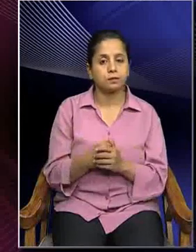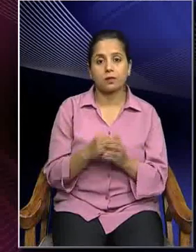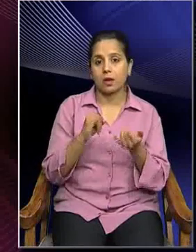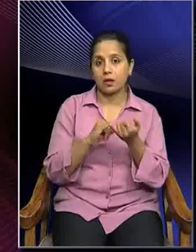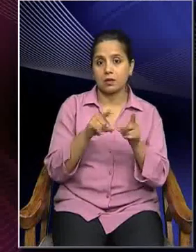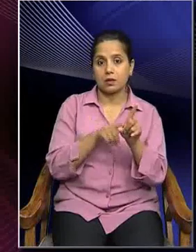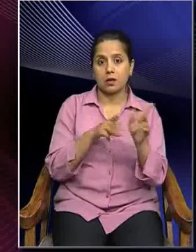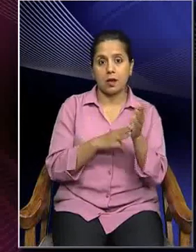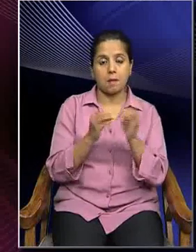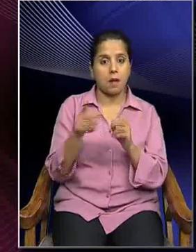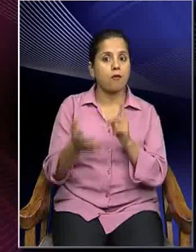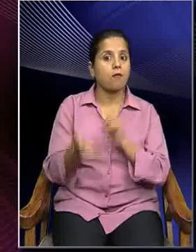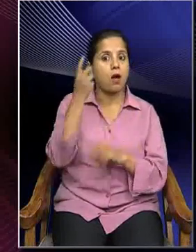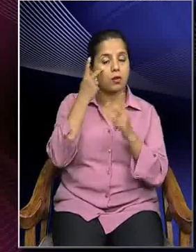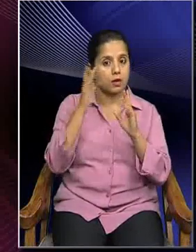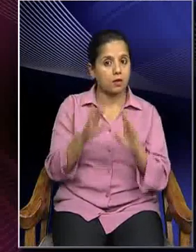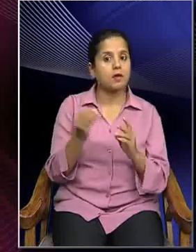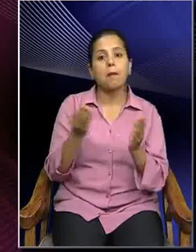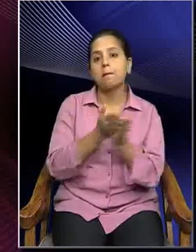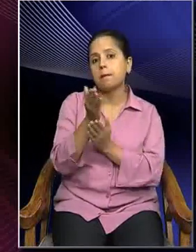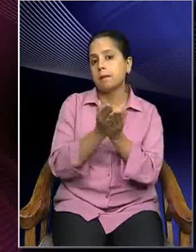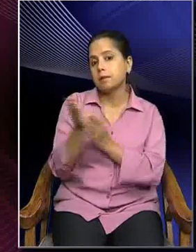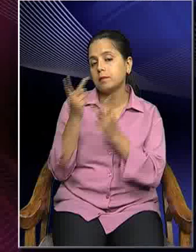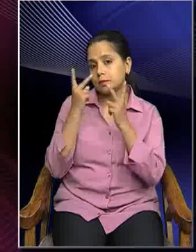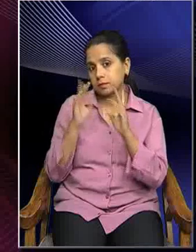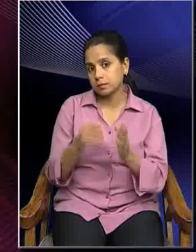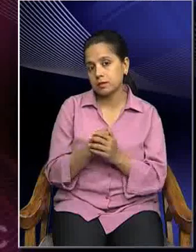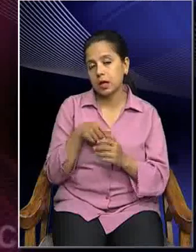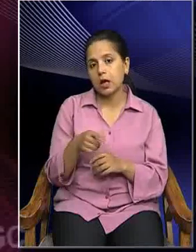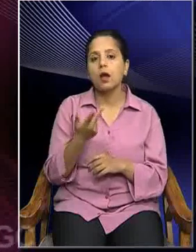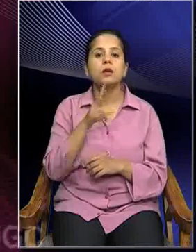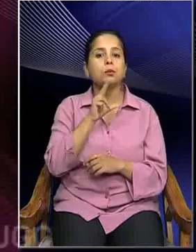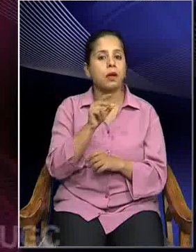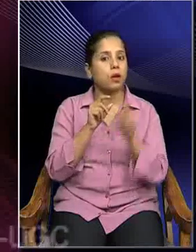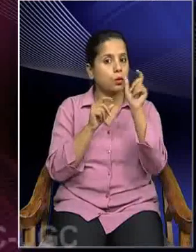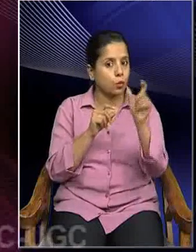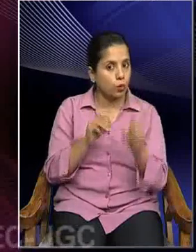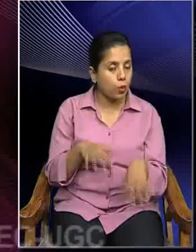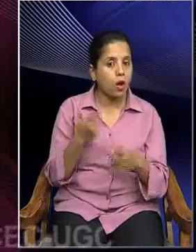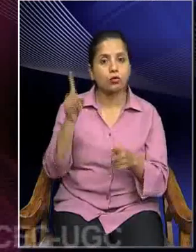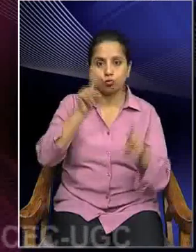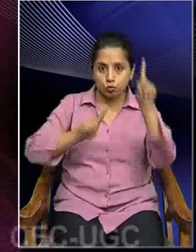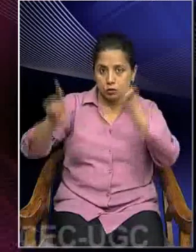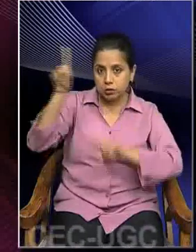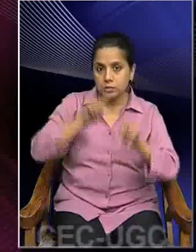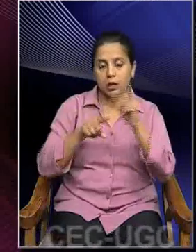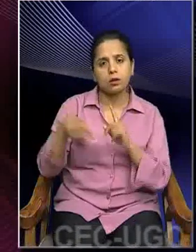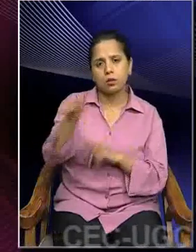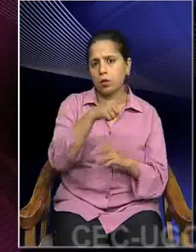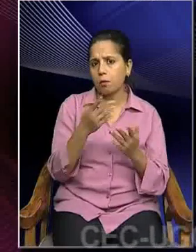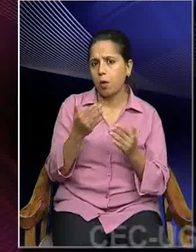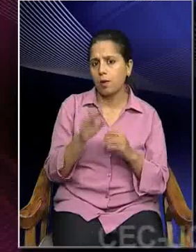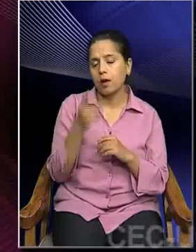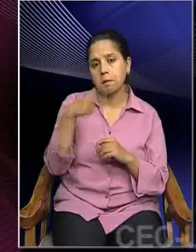Symbols are also found in the form of verbal gesture. So that is, you kind of have